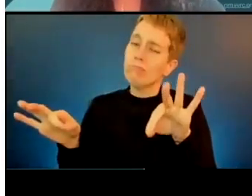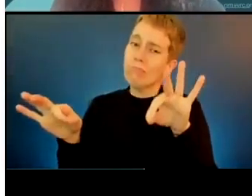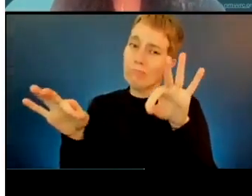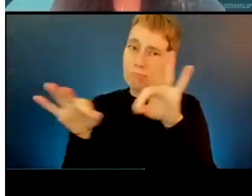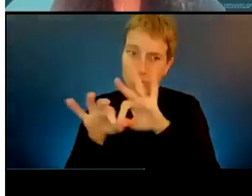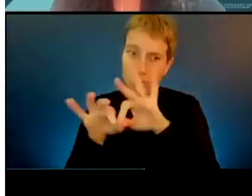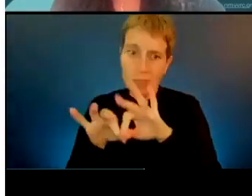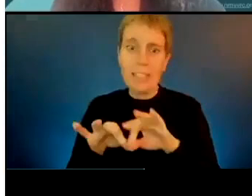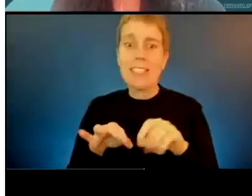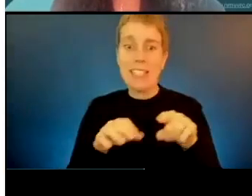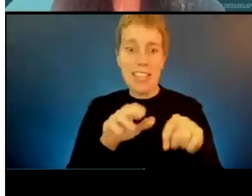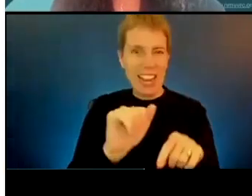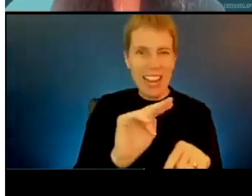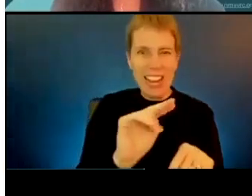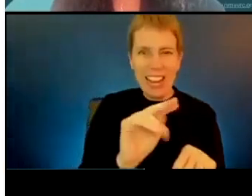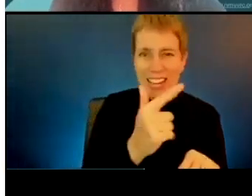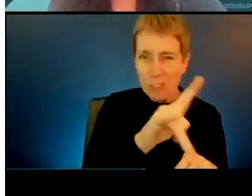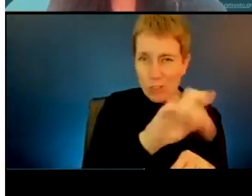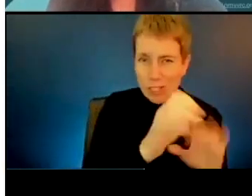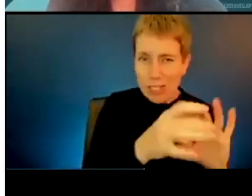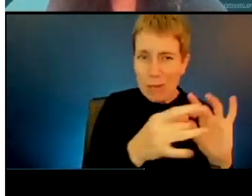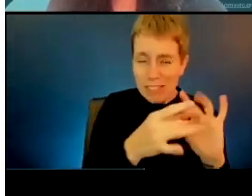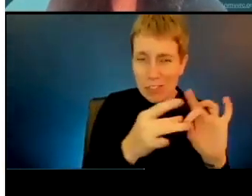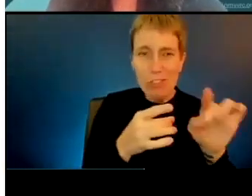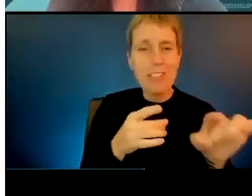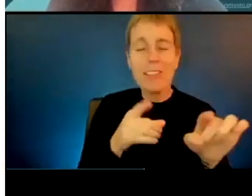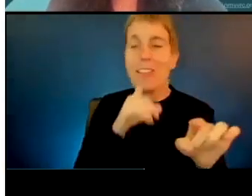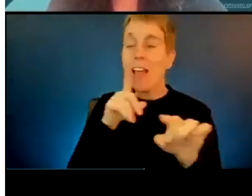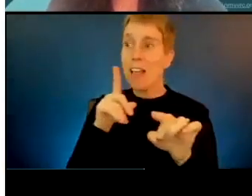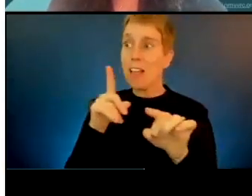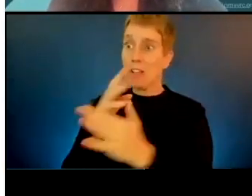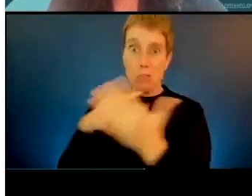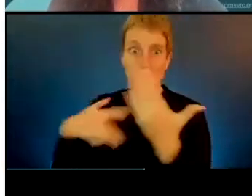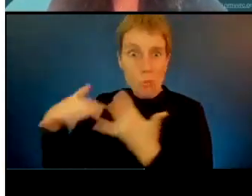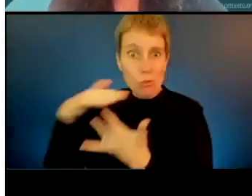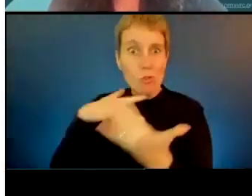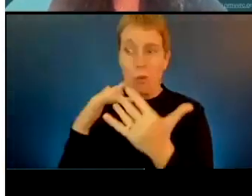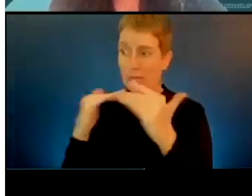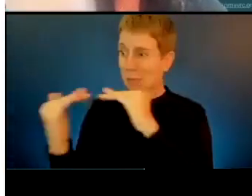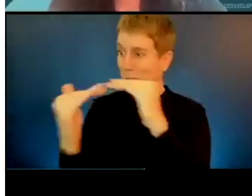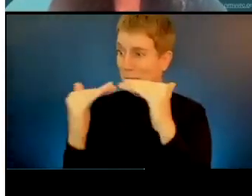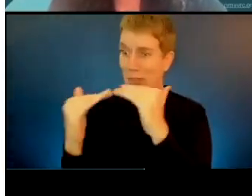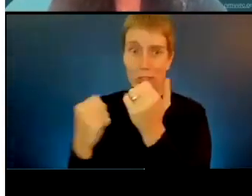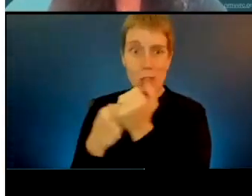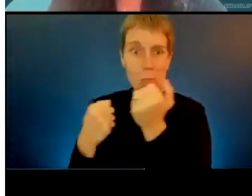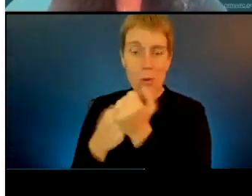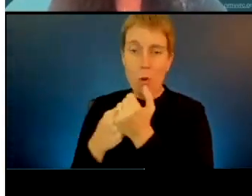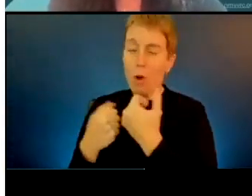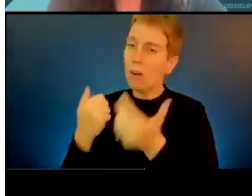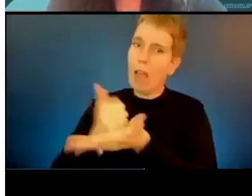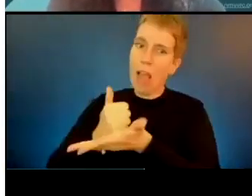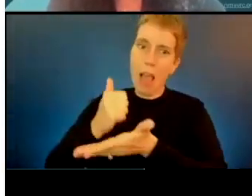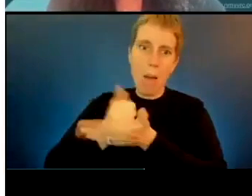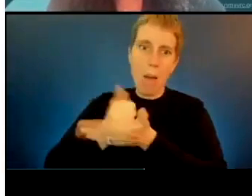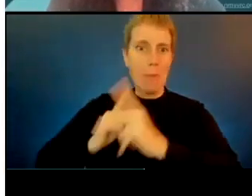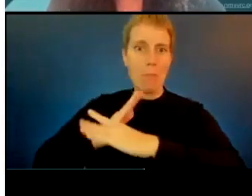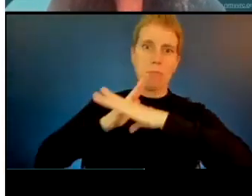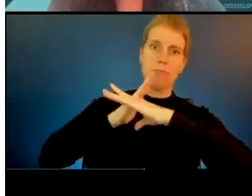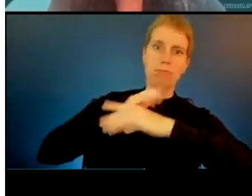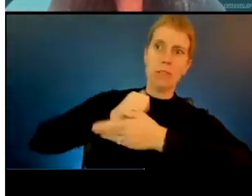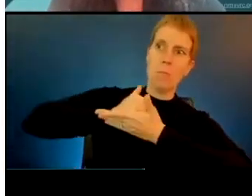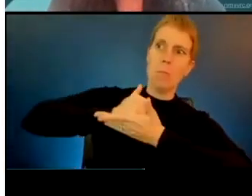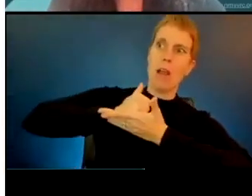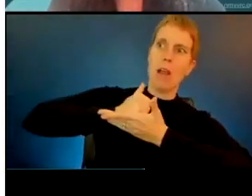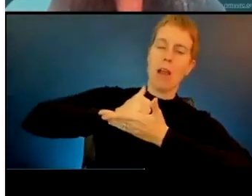buffer for healing and recovery. Therefore, peer support is really important. Peer support helps people feel less